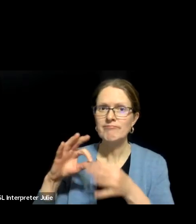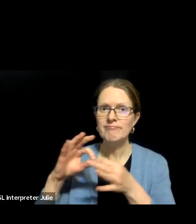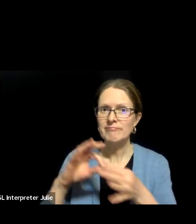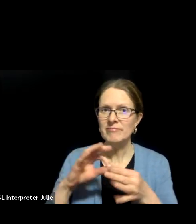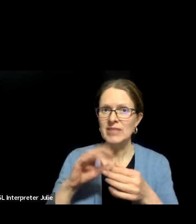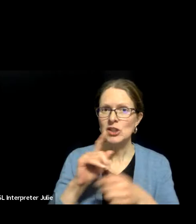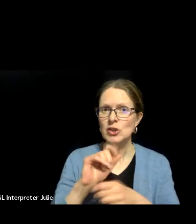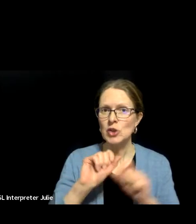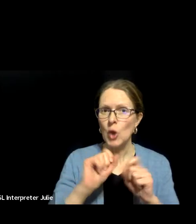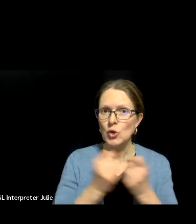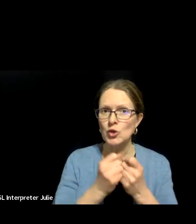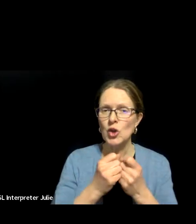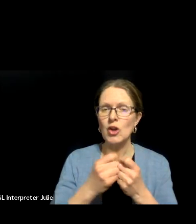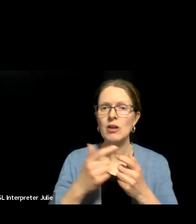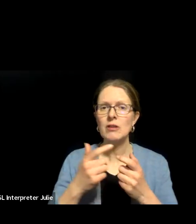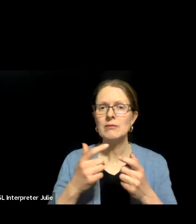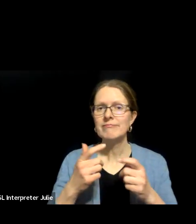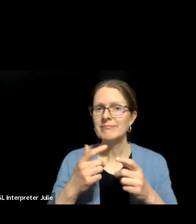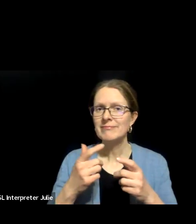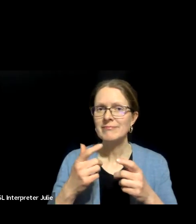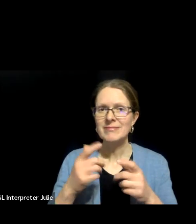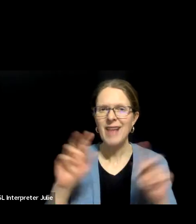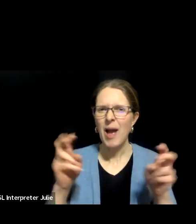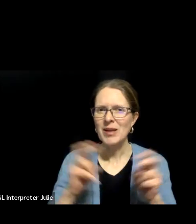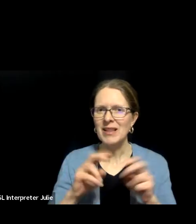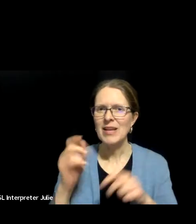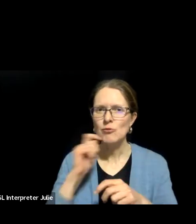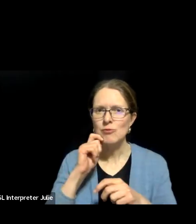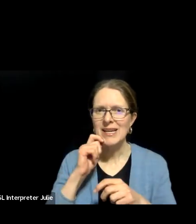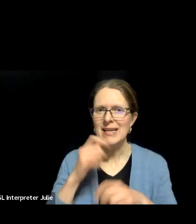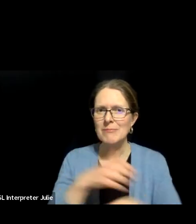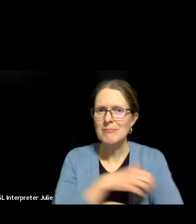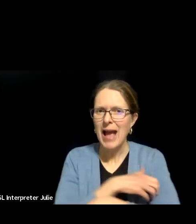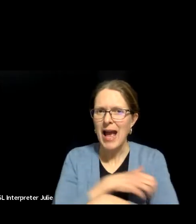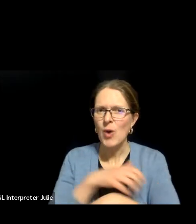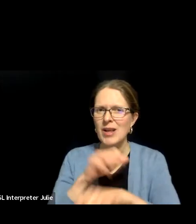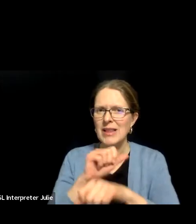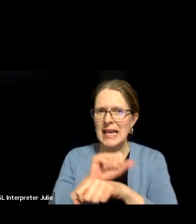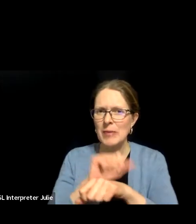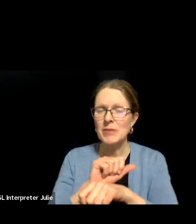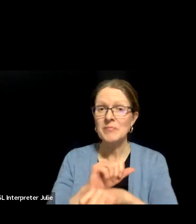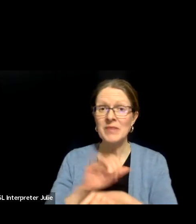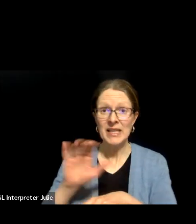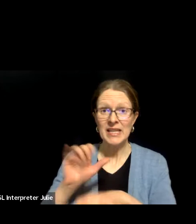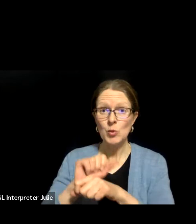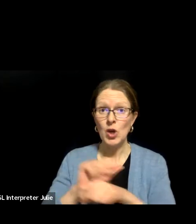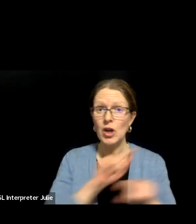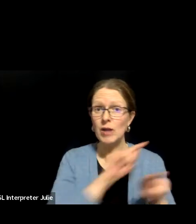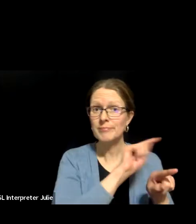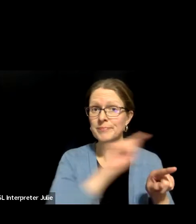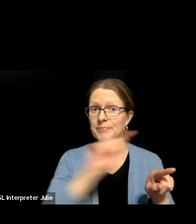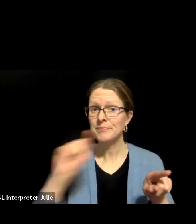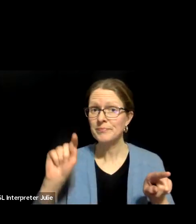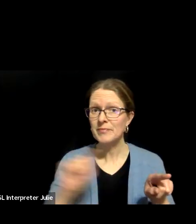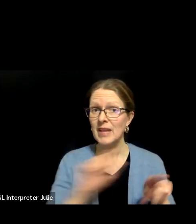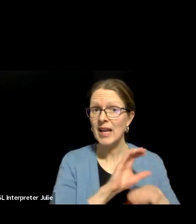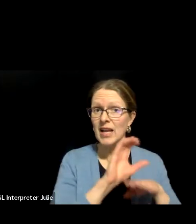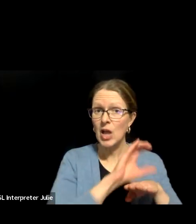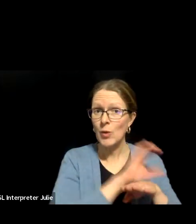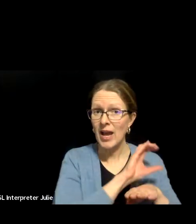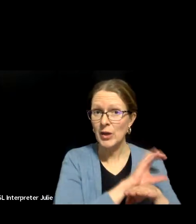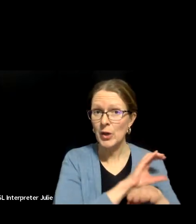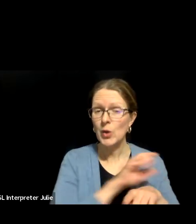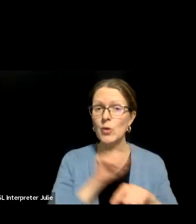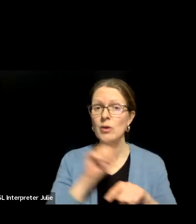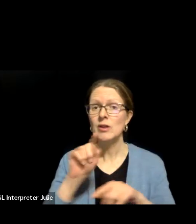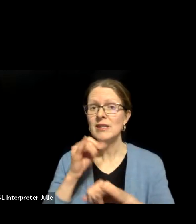power, communication, and labor. His work has been the subject of museum exhibitions at the Aspen Art Museum in Colorado, the Institute